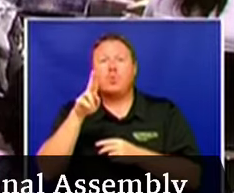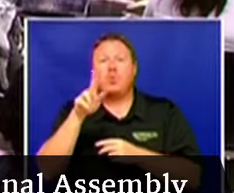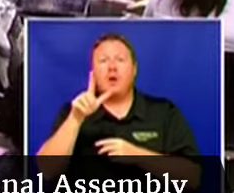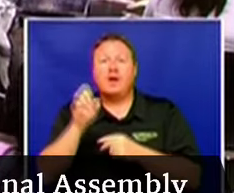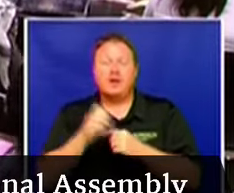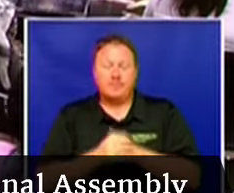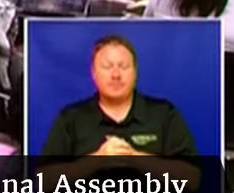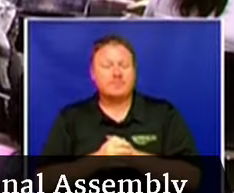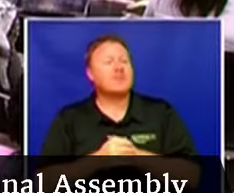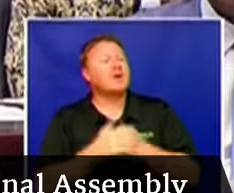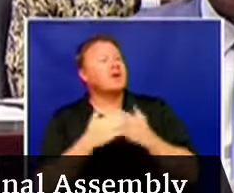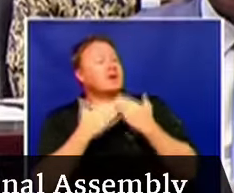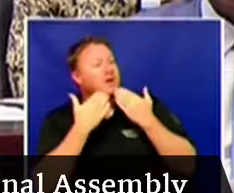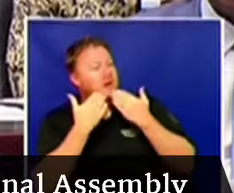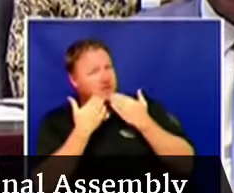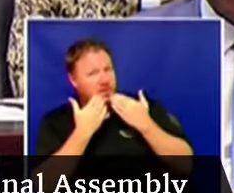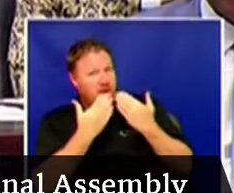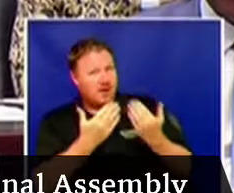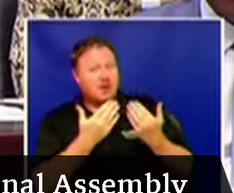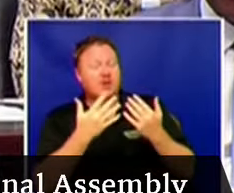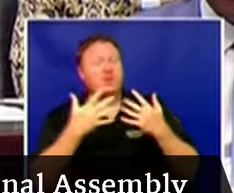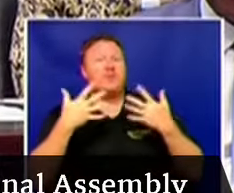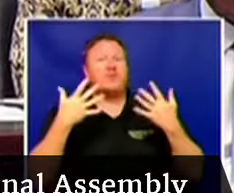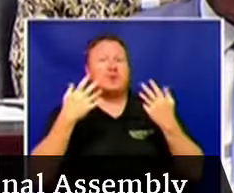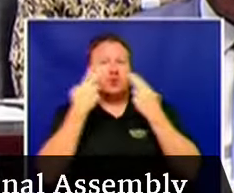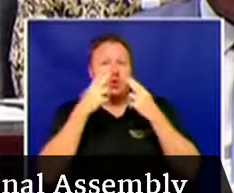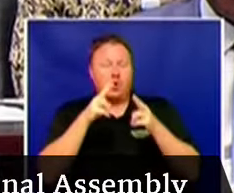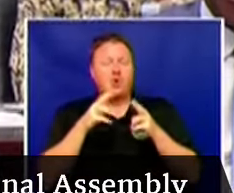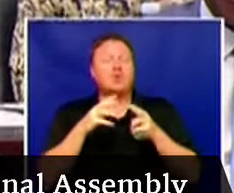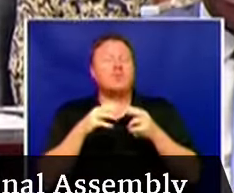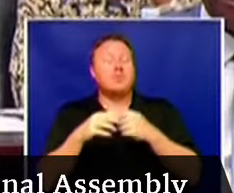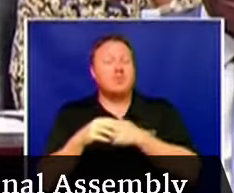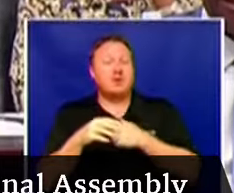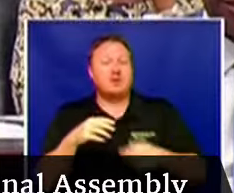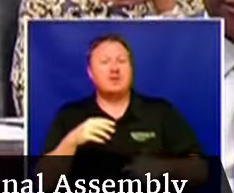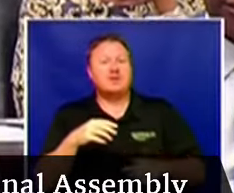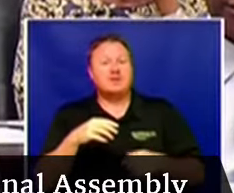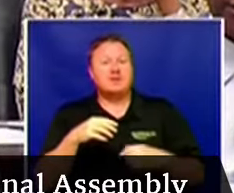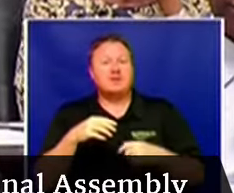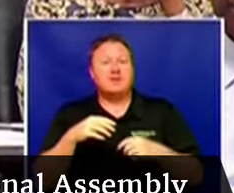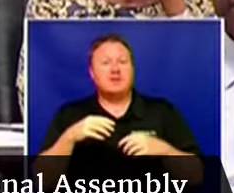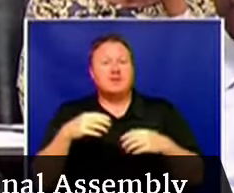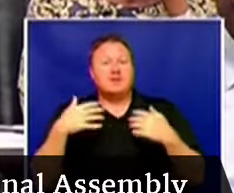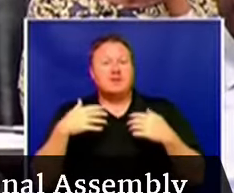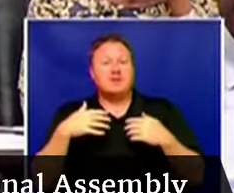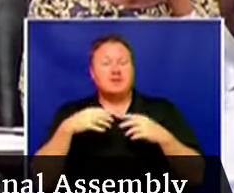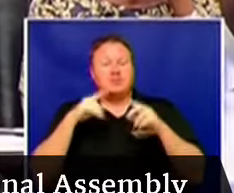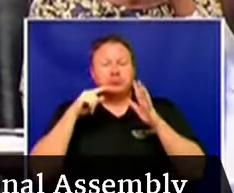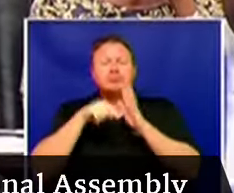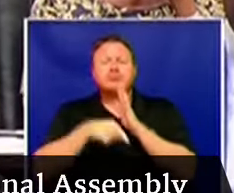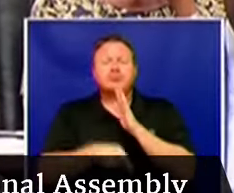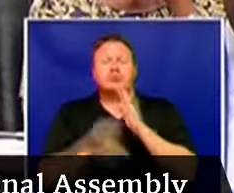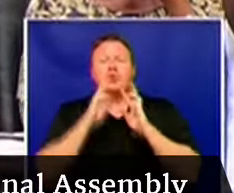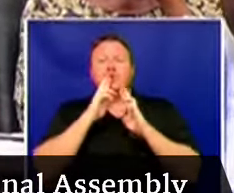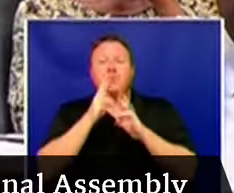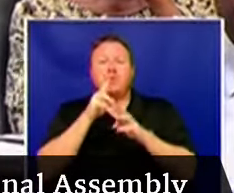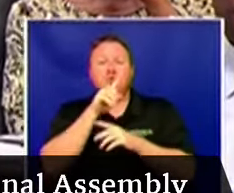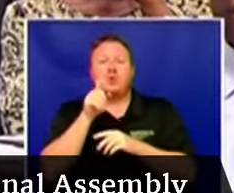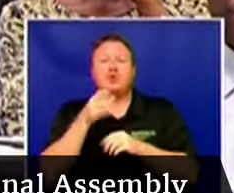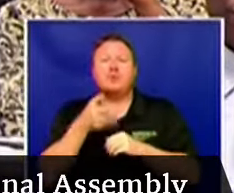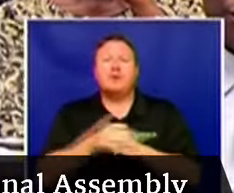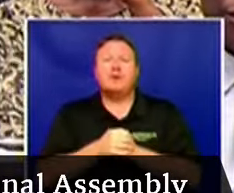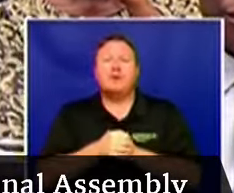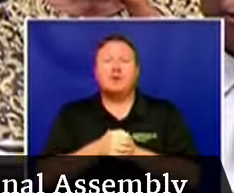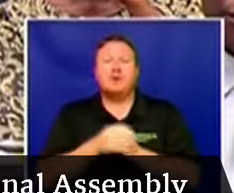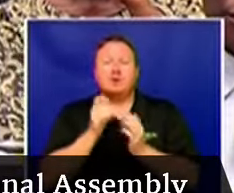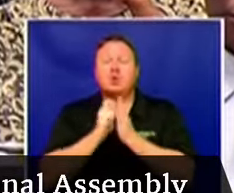Thank you very much, Honorable President, for your comprehensive response to this question. We have noted